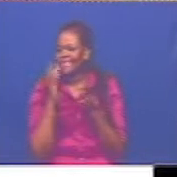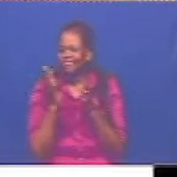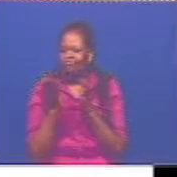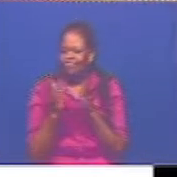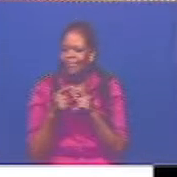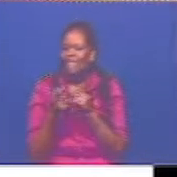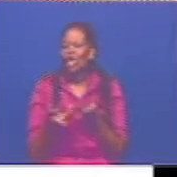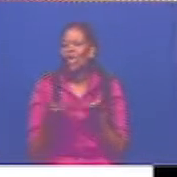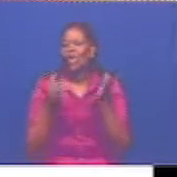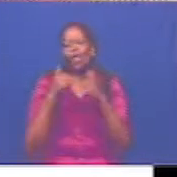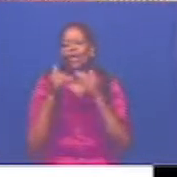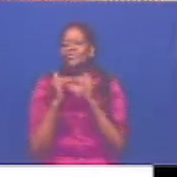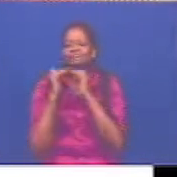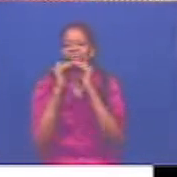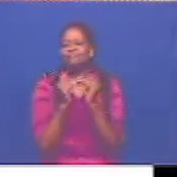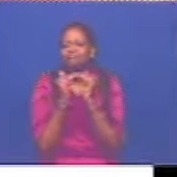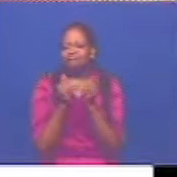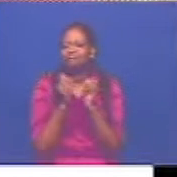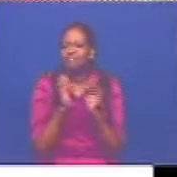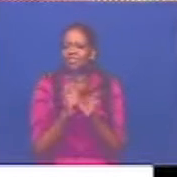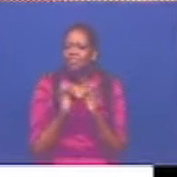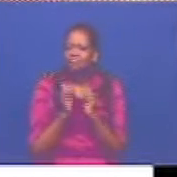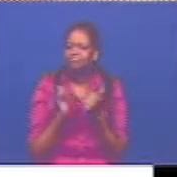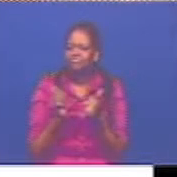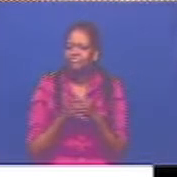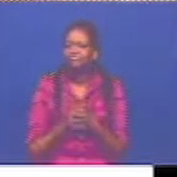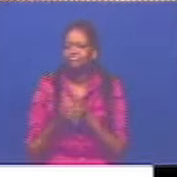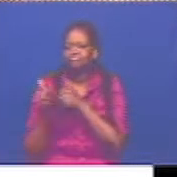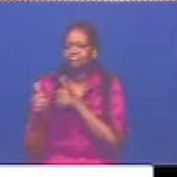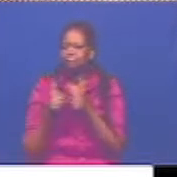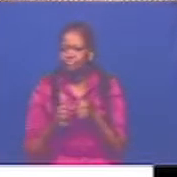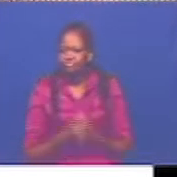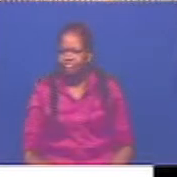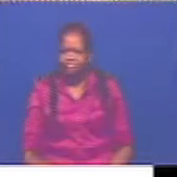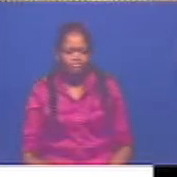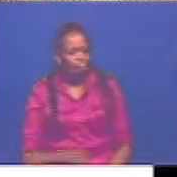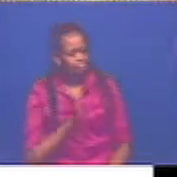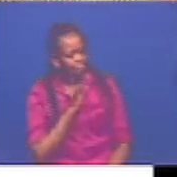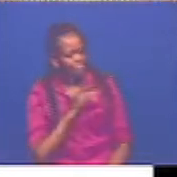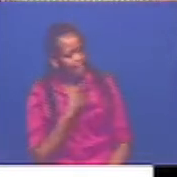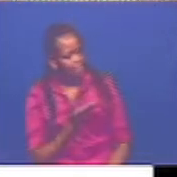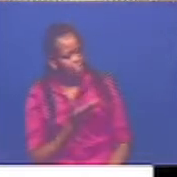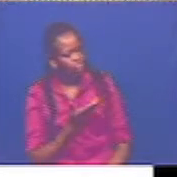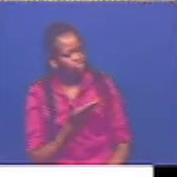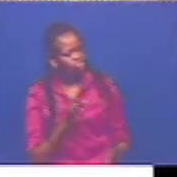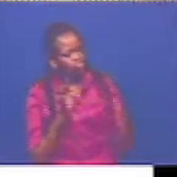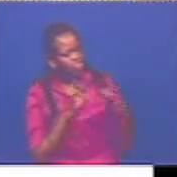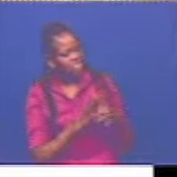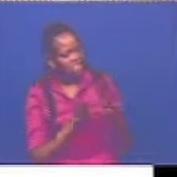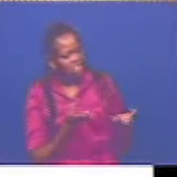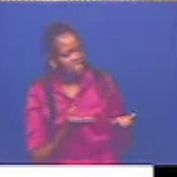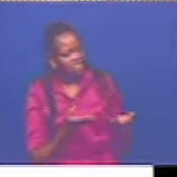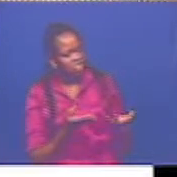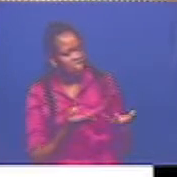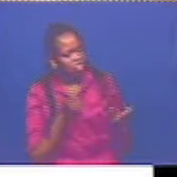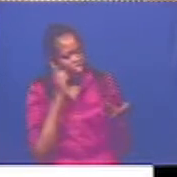coast wanafanya vitu poa. Wasanii wanafanya vizuri. Okay. Vizuri sana. Now Richie, still on the subject of unity or lack of it among